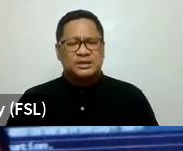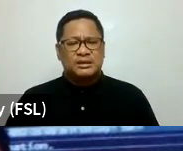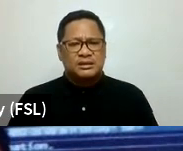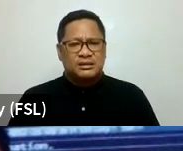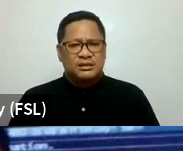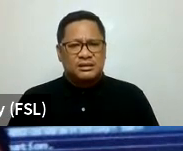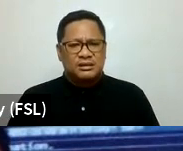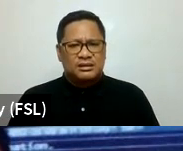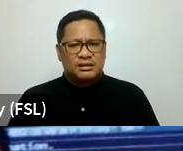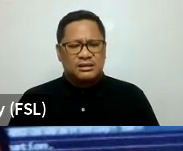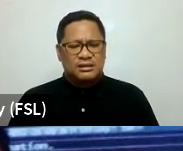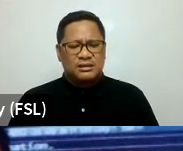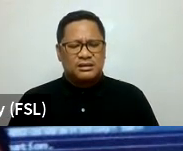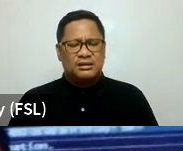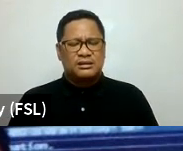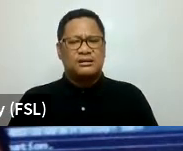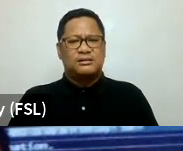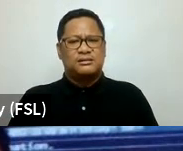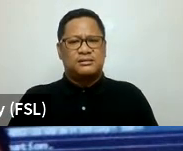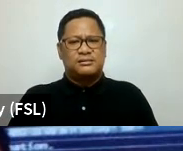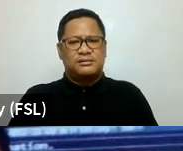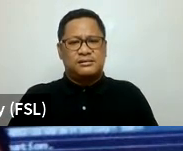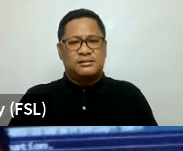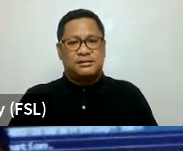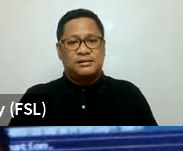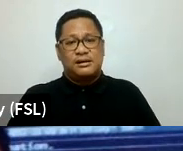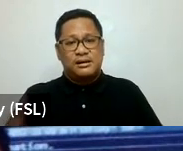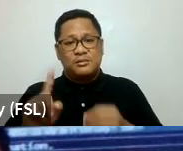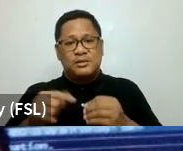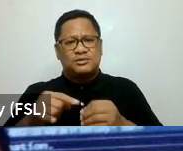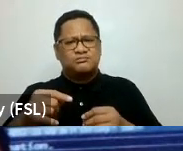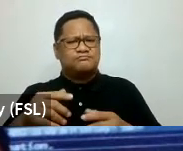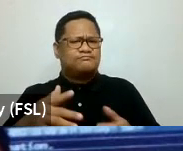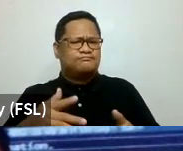doesn't seem to fit sa corporate world.